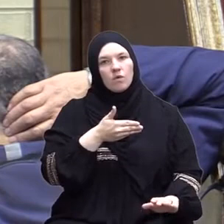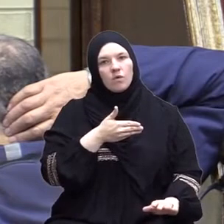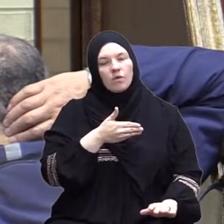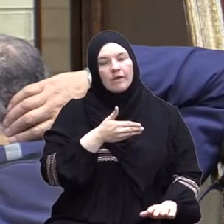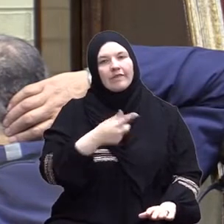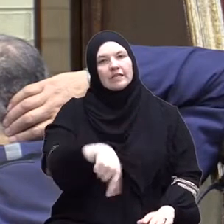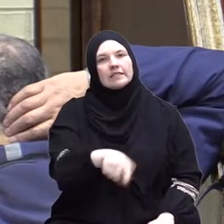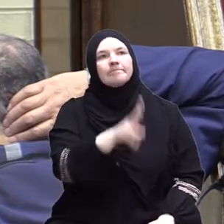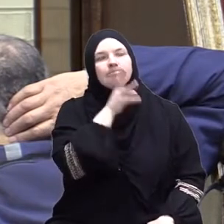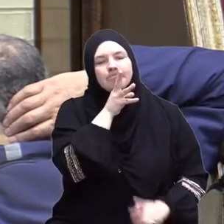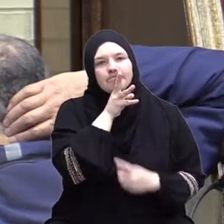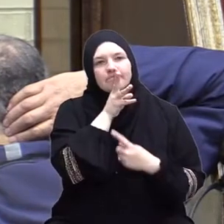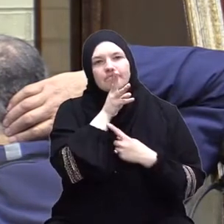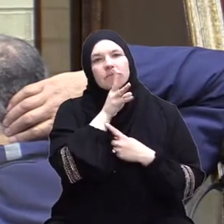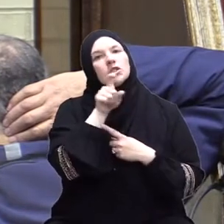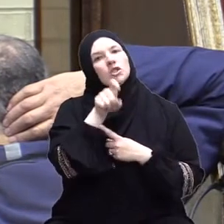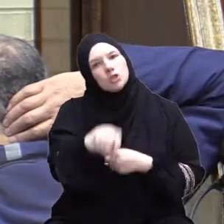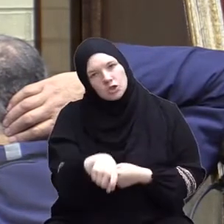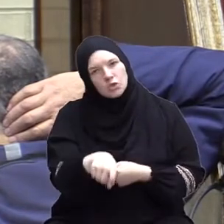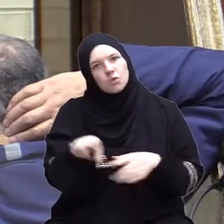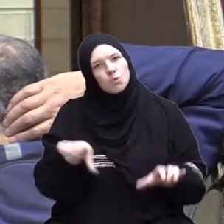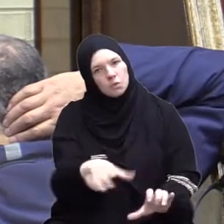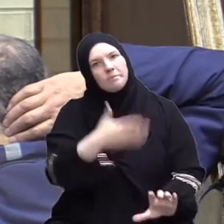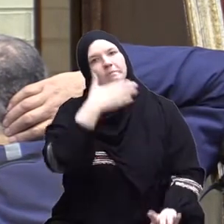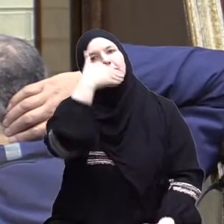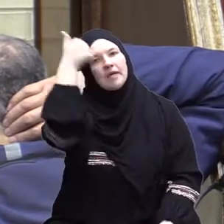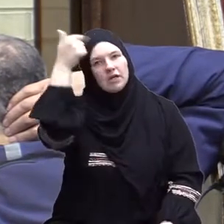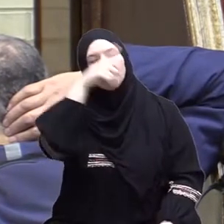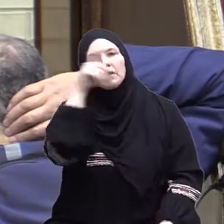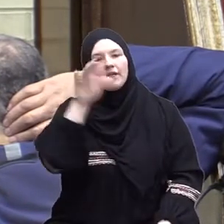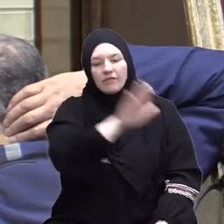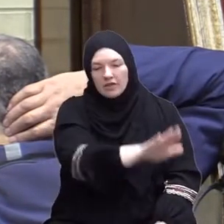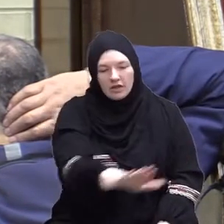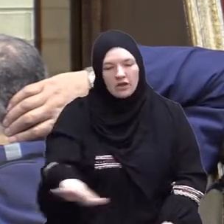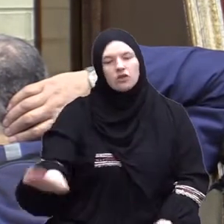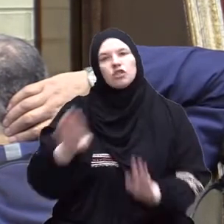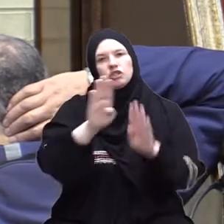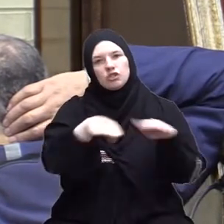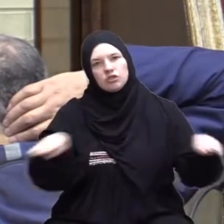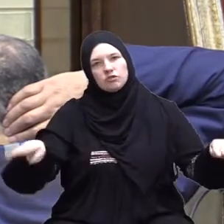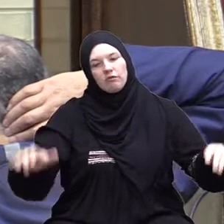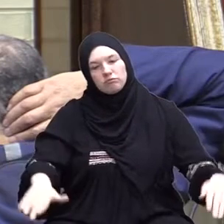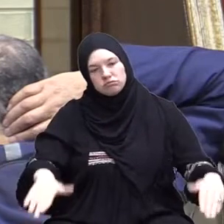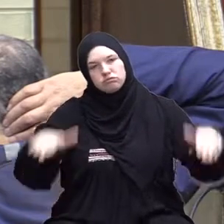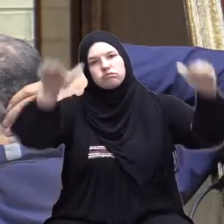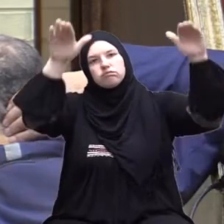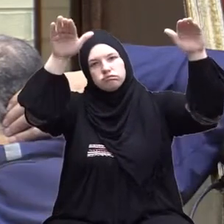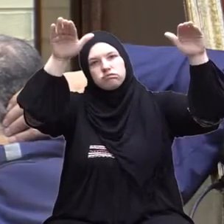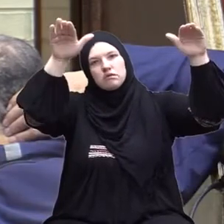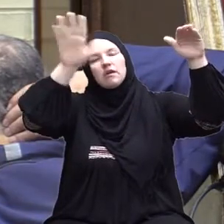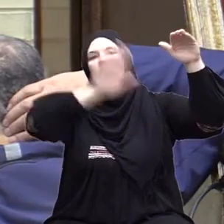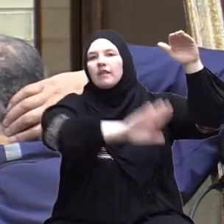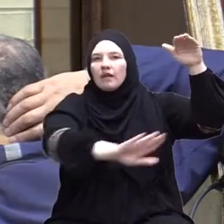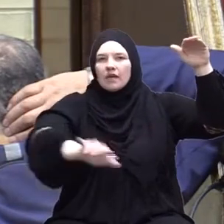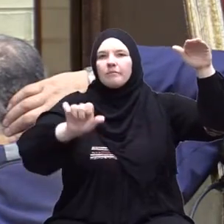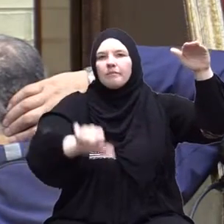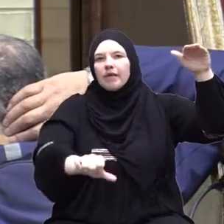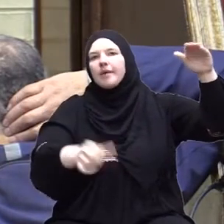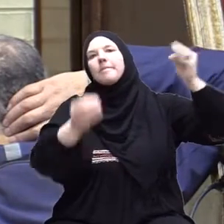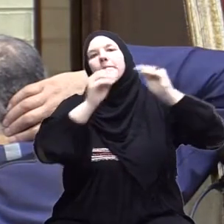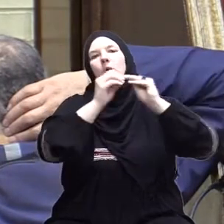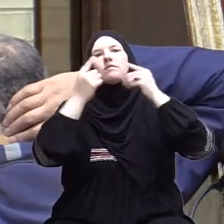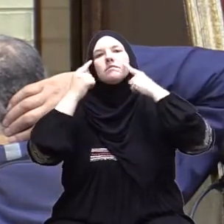before they open their mouth, they should do better so that they and their children can become a little bit